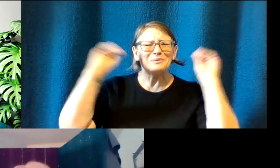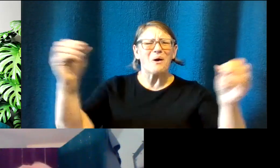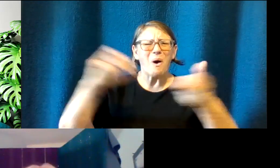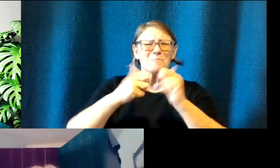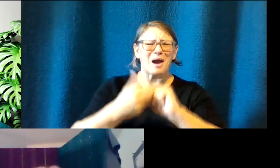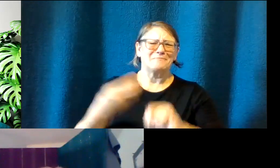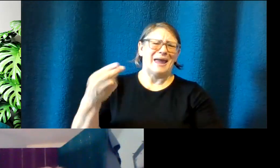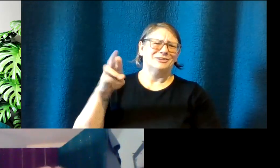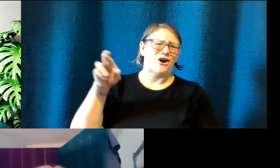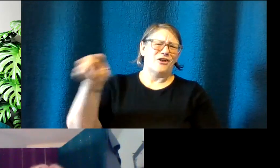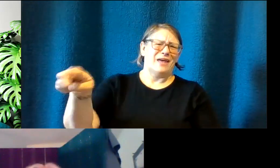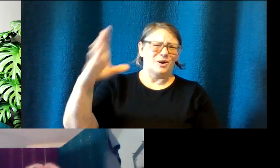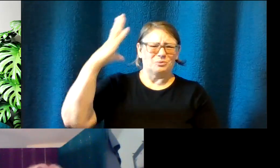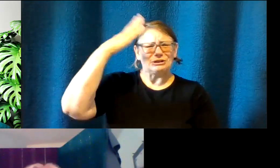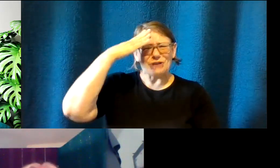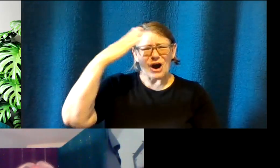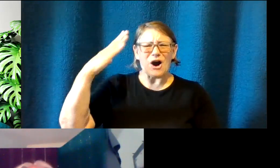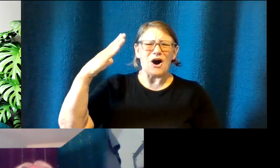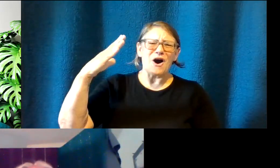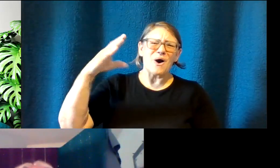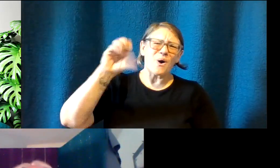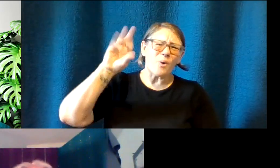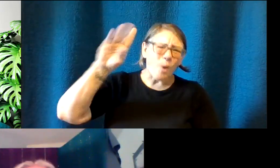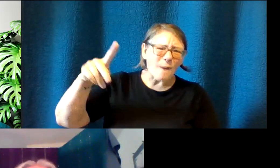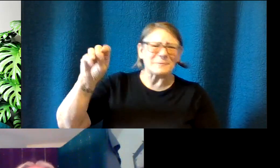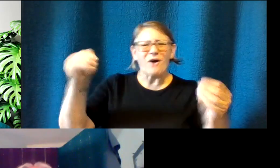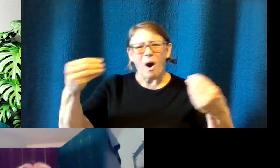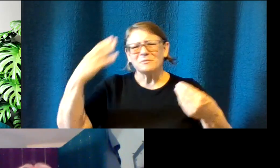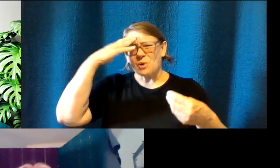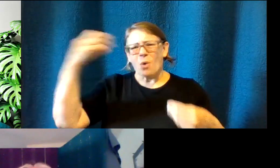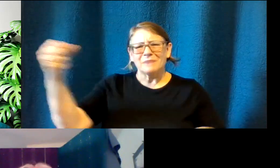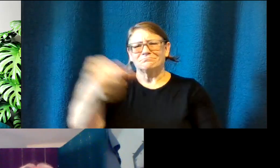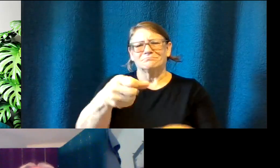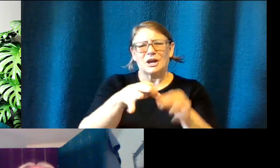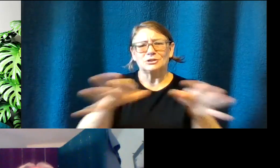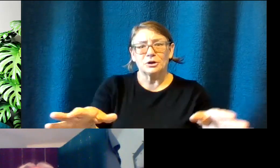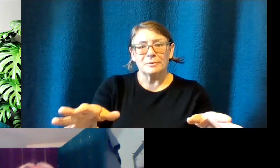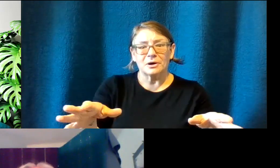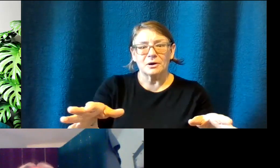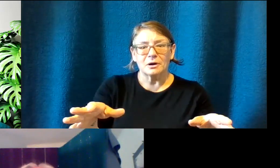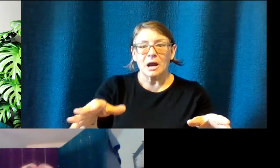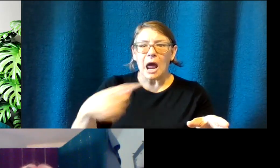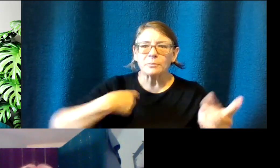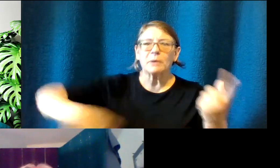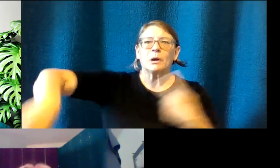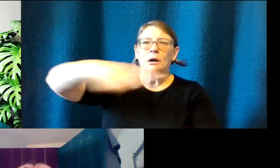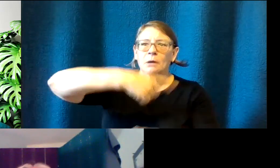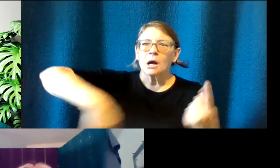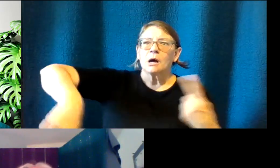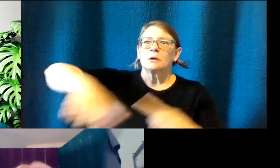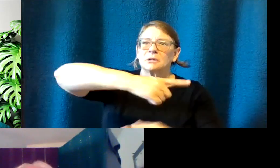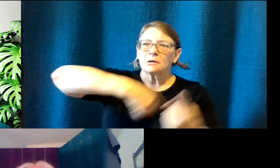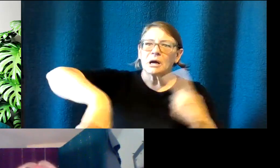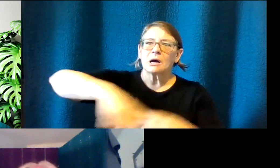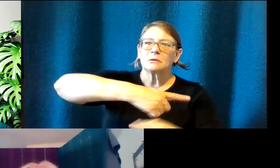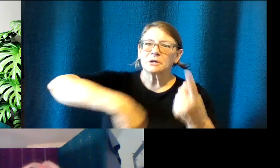HR there is going to know, there's corporate office is going to know that they have to do this. And we went around and around and around with them, and